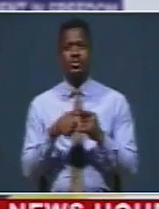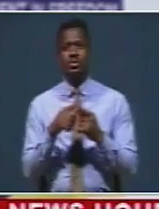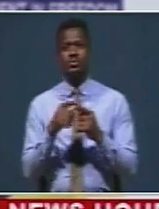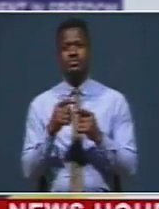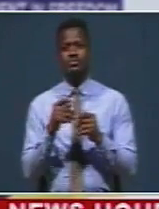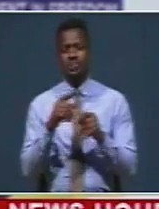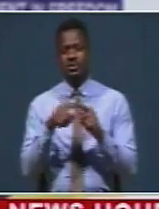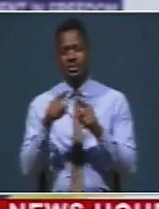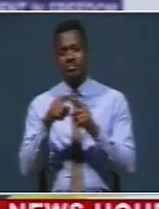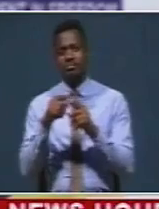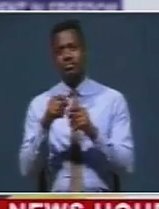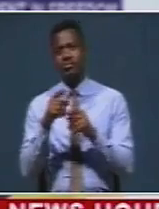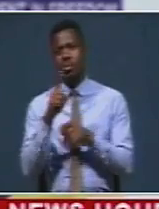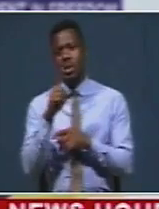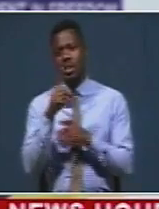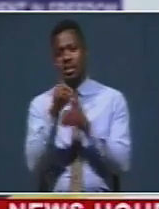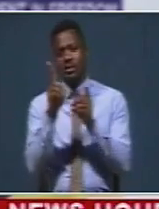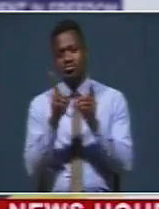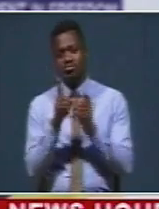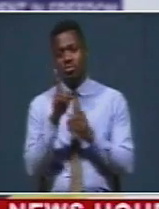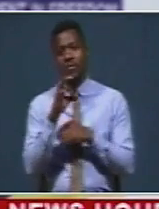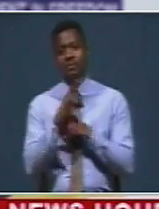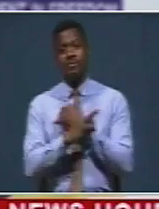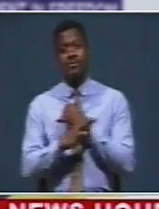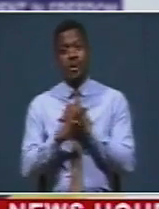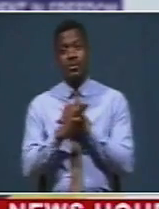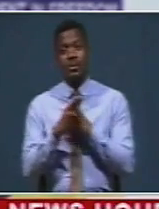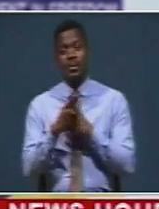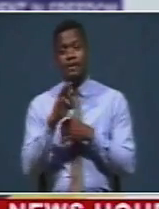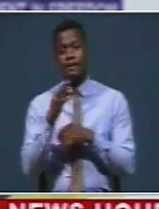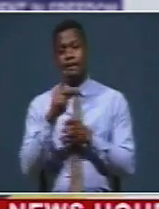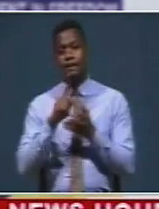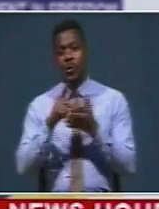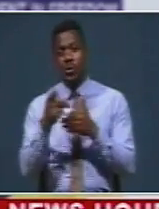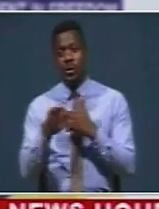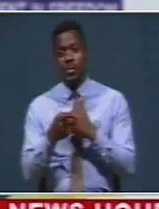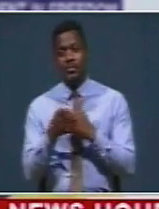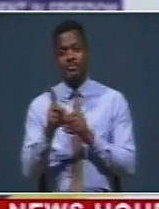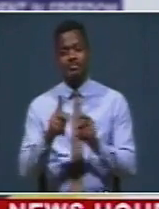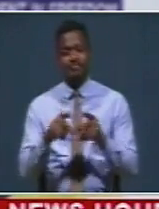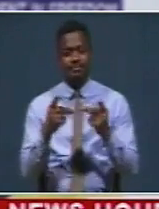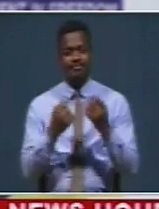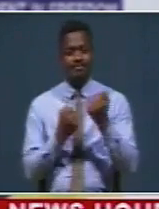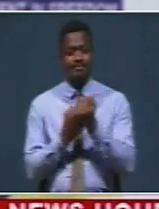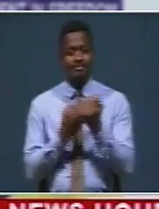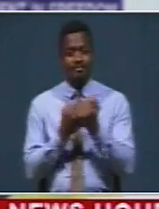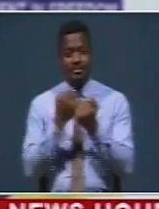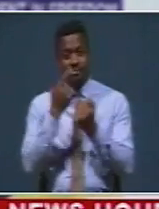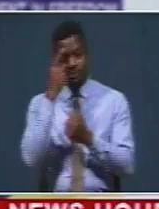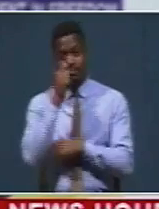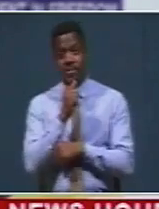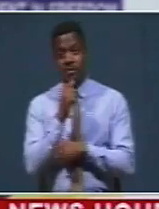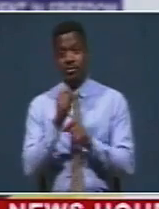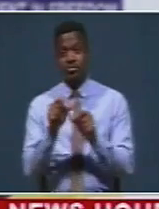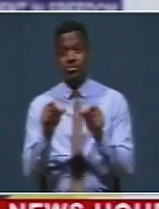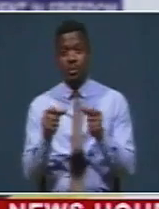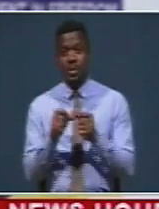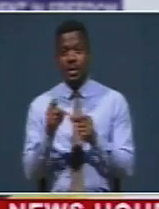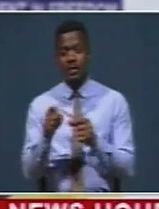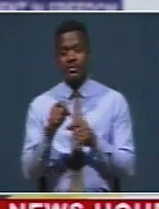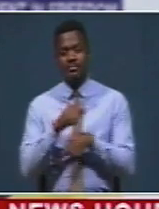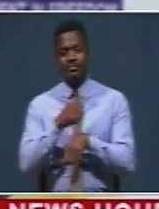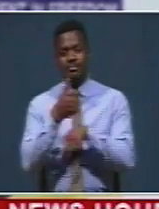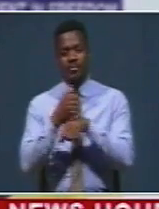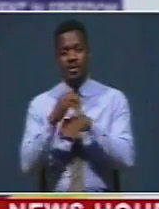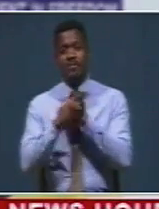such as the One District, One Factory flagship program, which seeks to provide support for the private sector in establishing factories